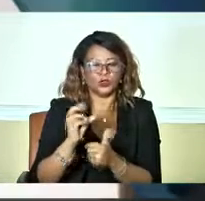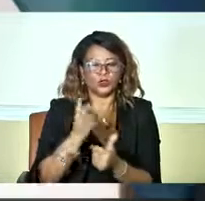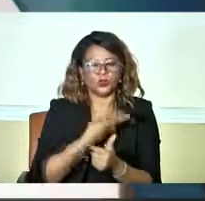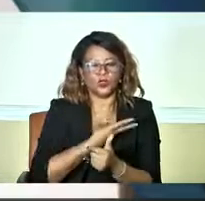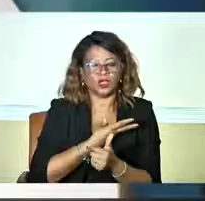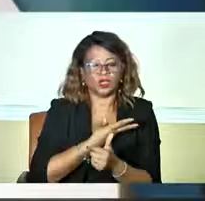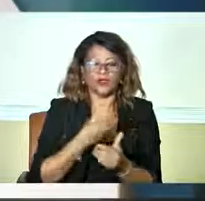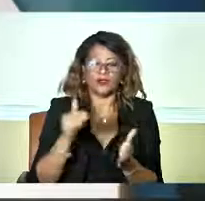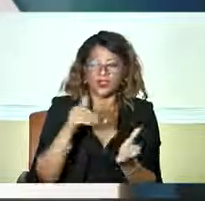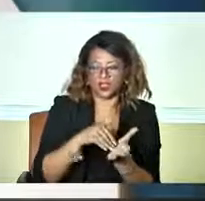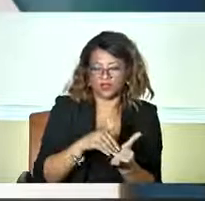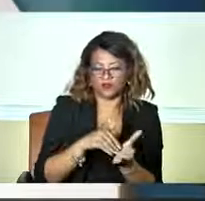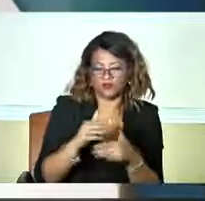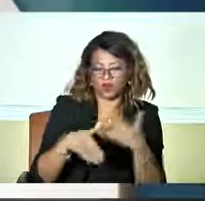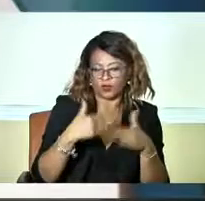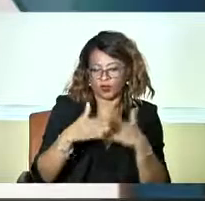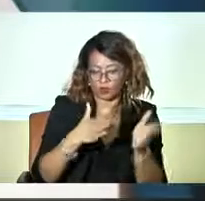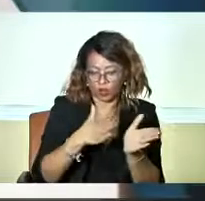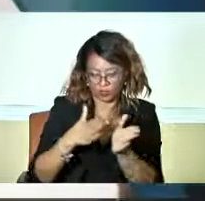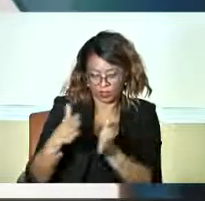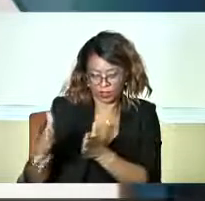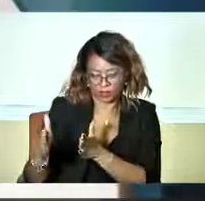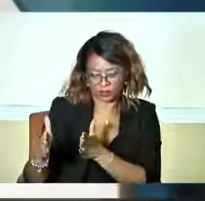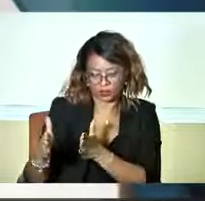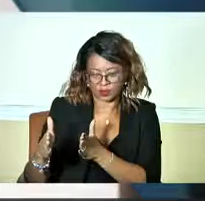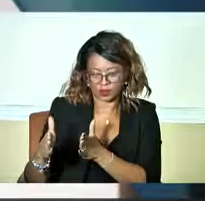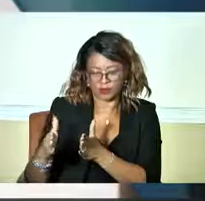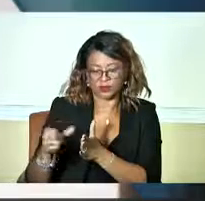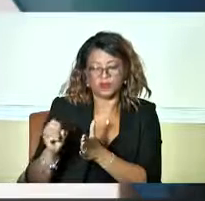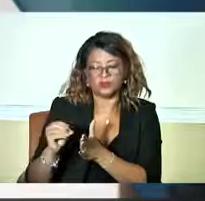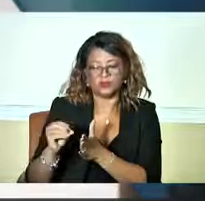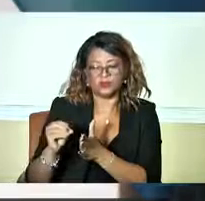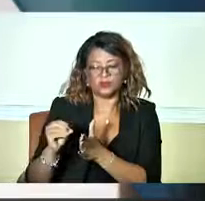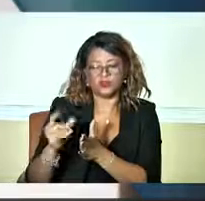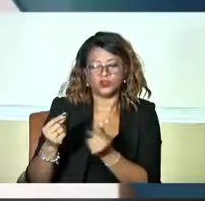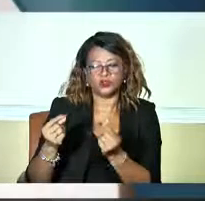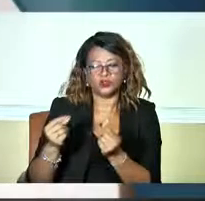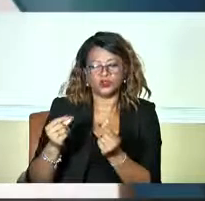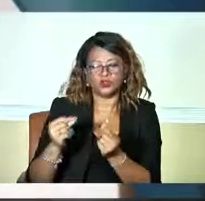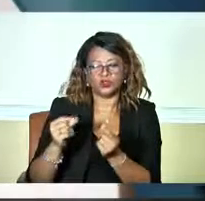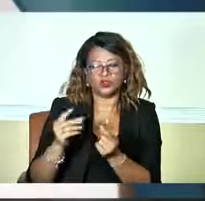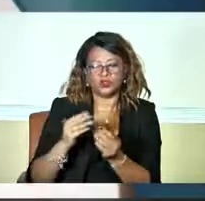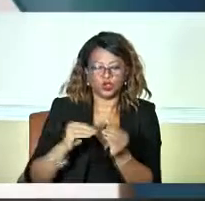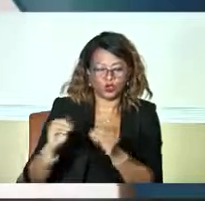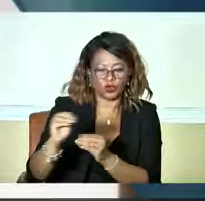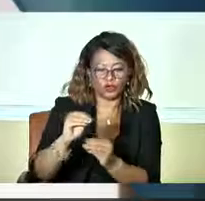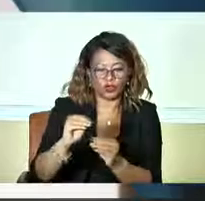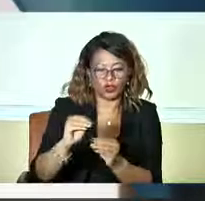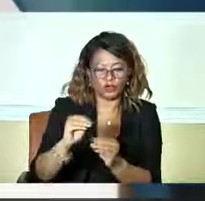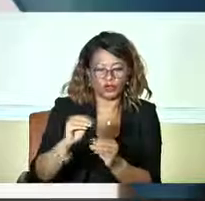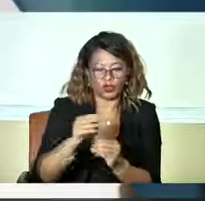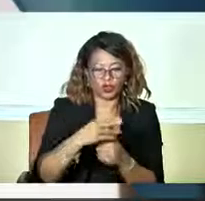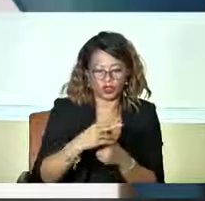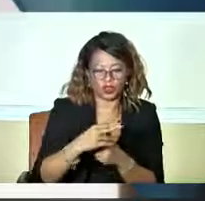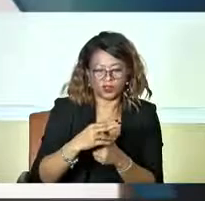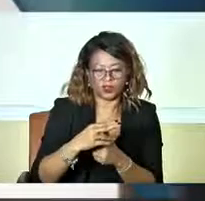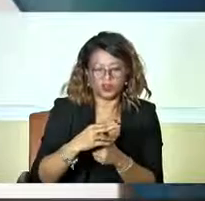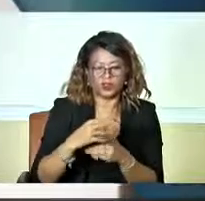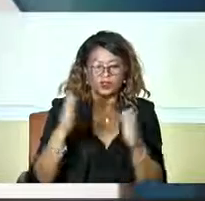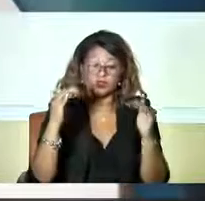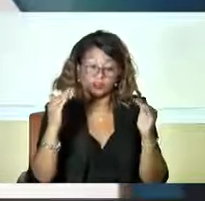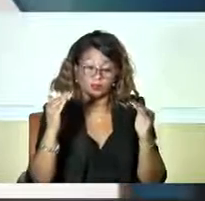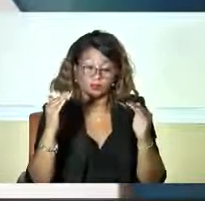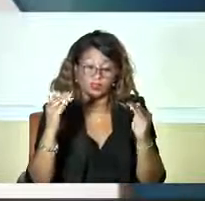are again following the process in order for us to do the turnover of the hotel. It was